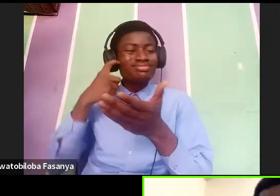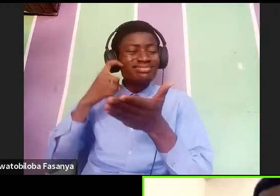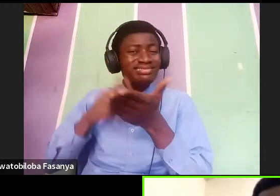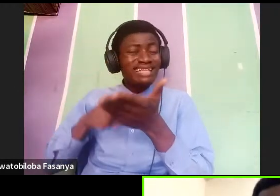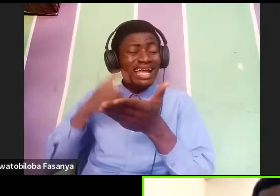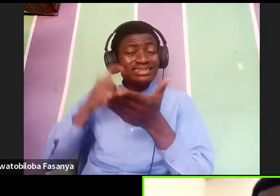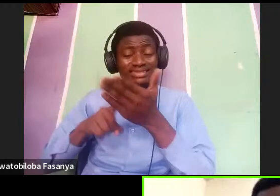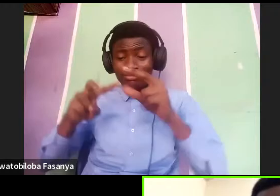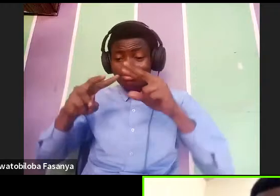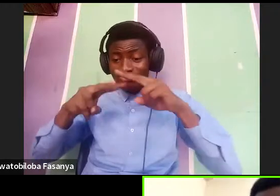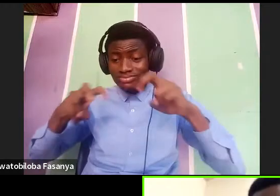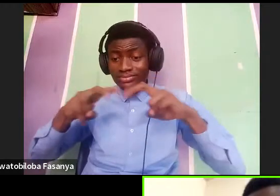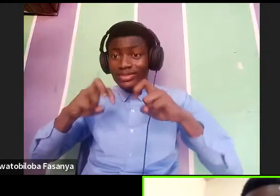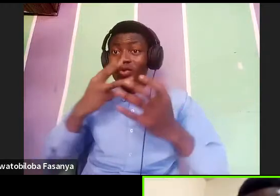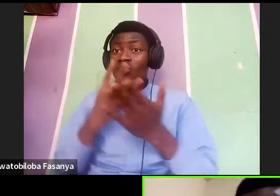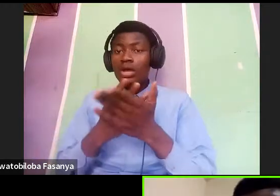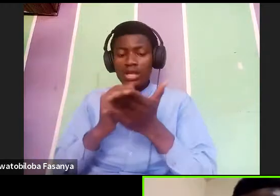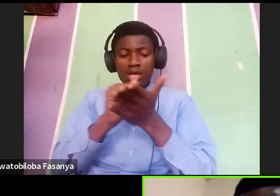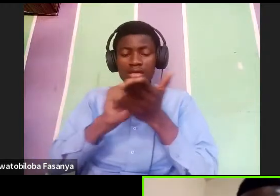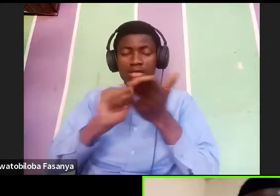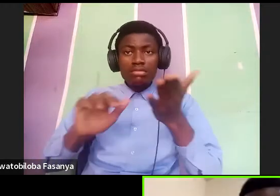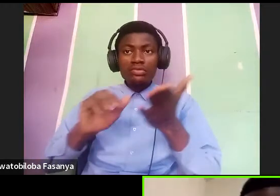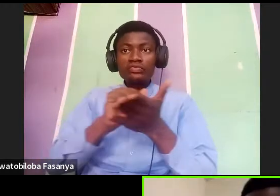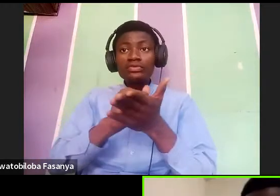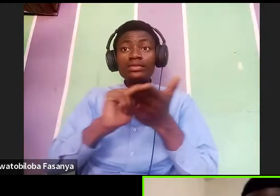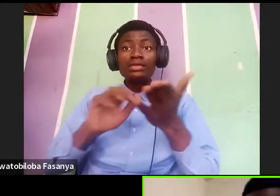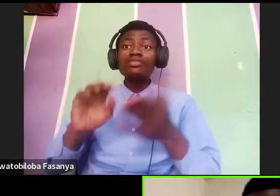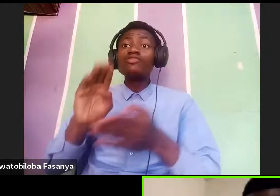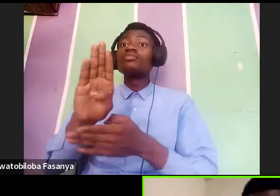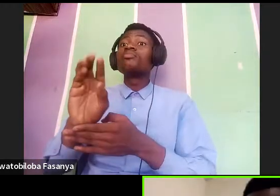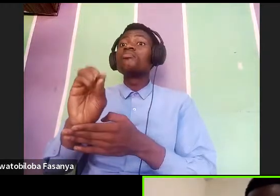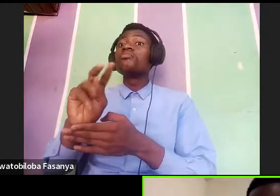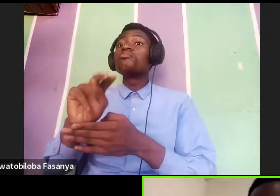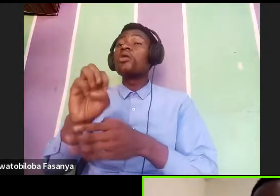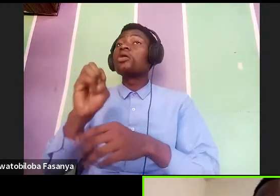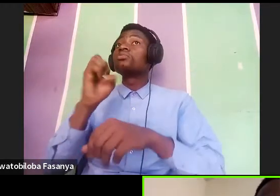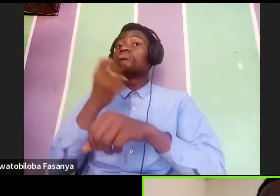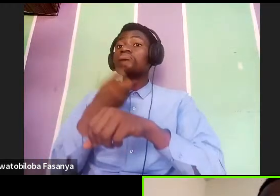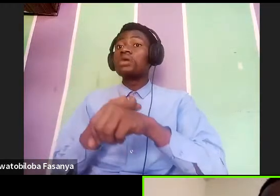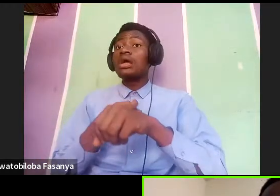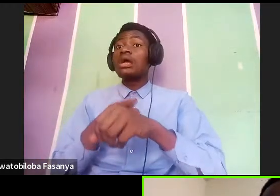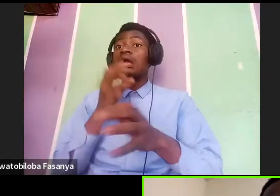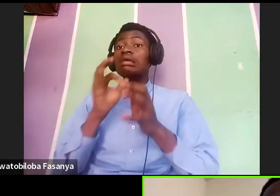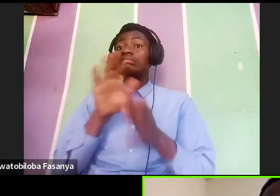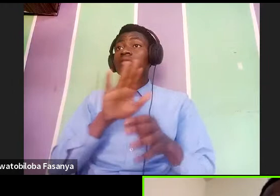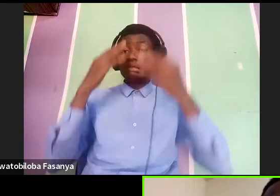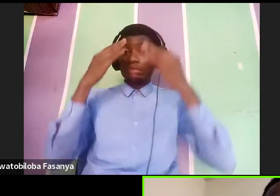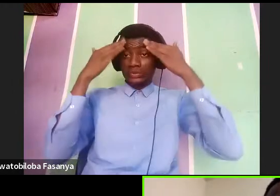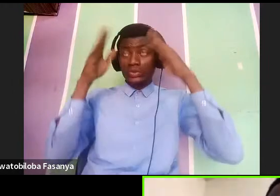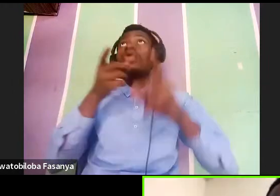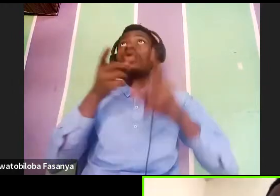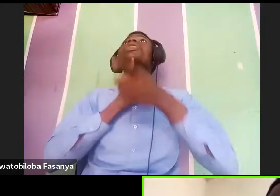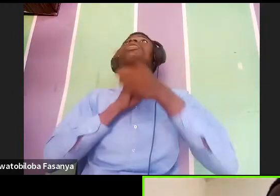bones getting stuck in the throat, surprisingly can be an emergency. And